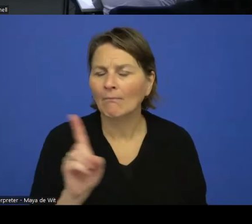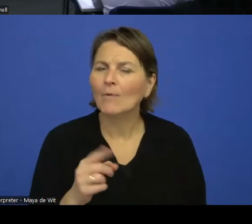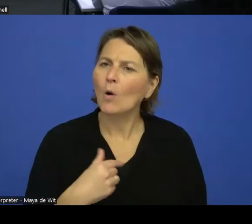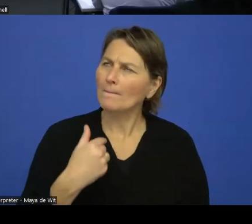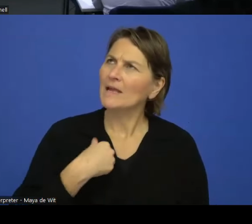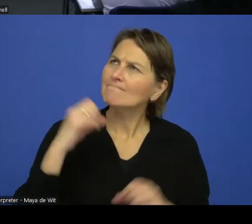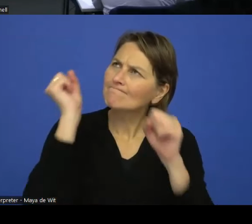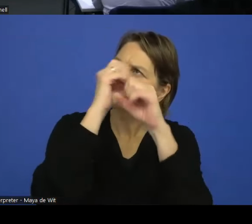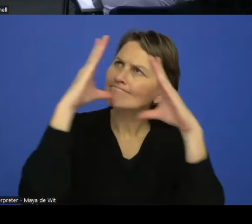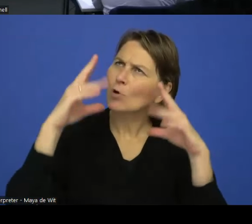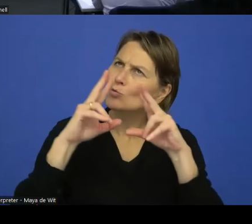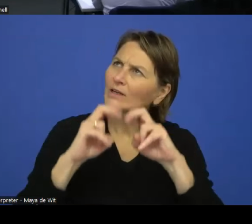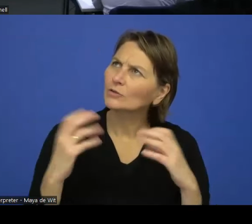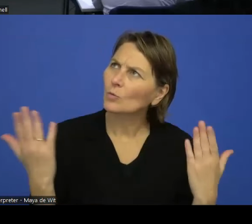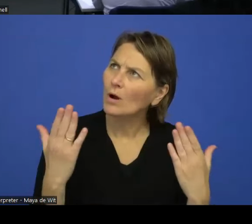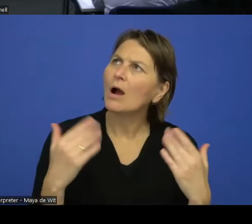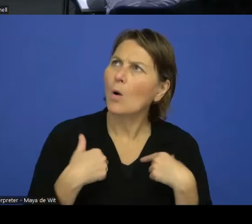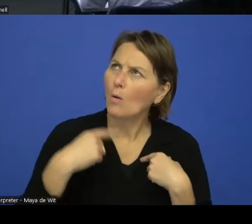is. There